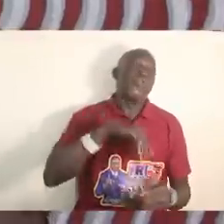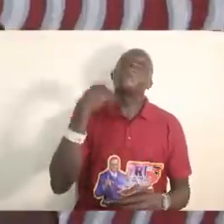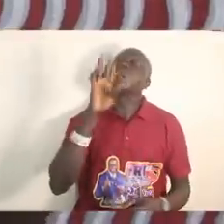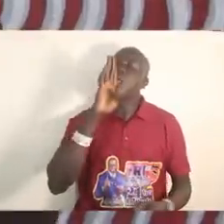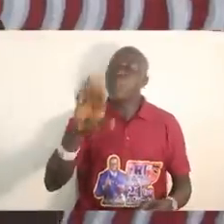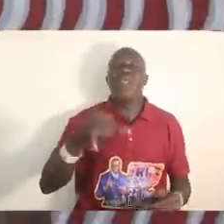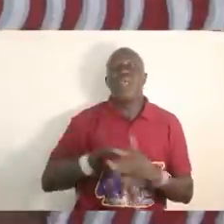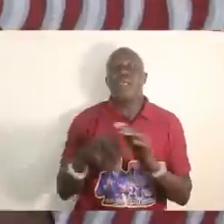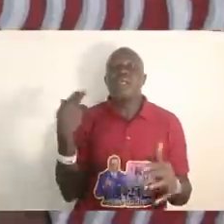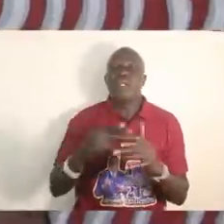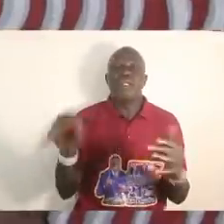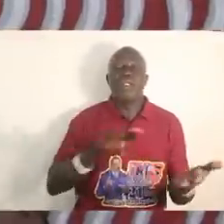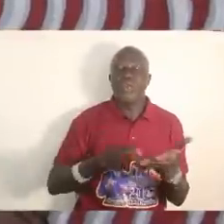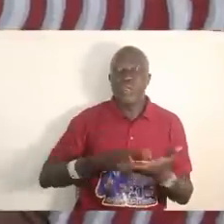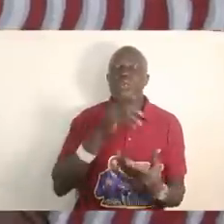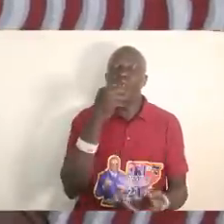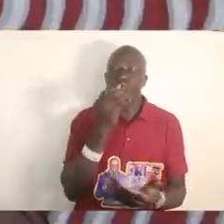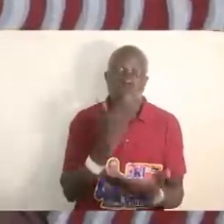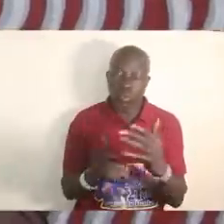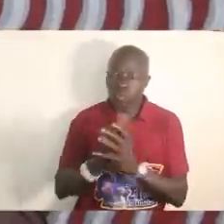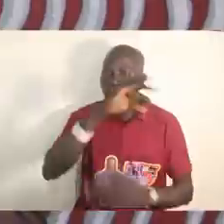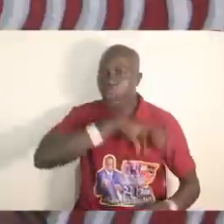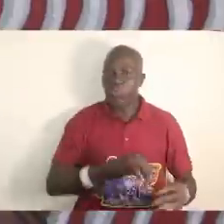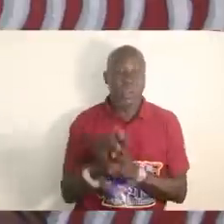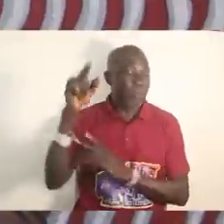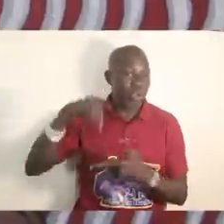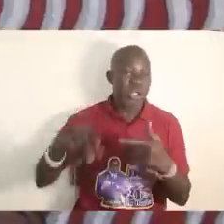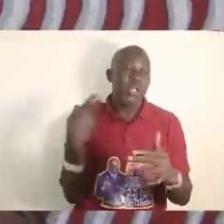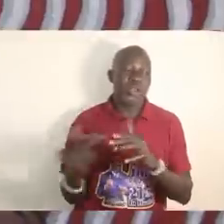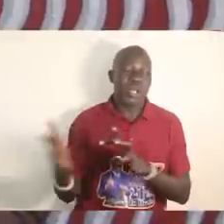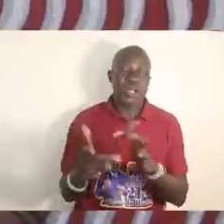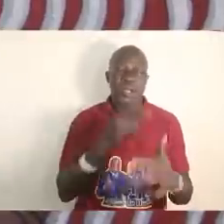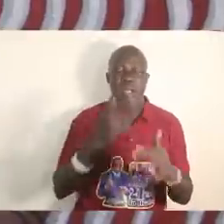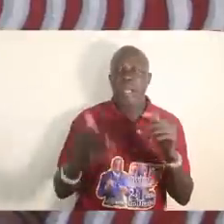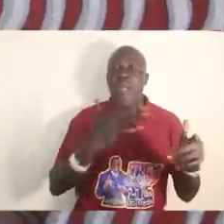testimony. Amen. Amen. Amen. Amen. Amen. Yes.